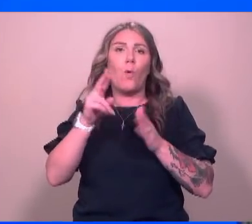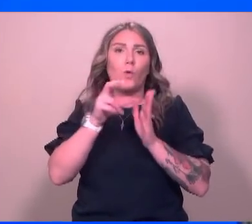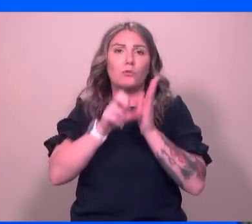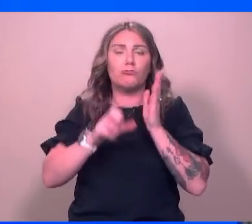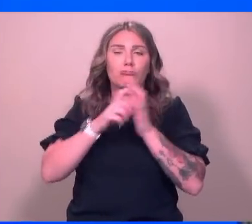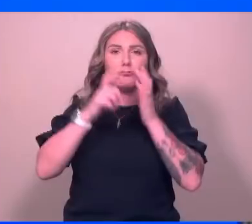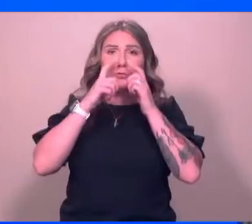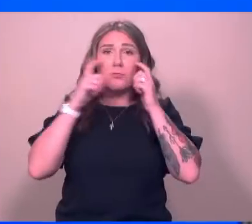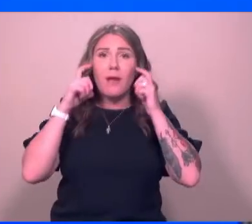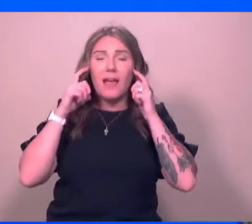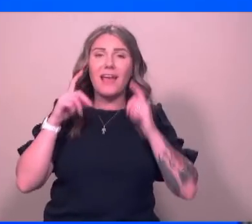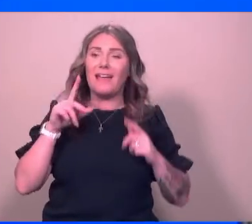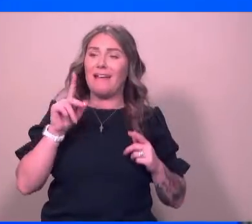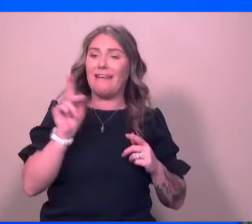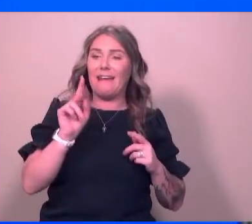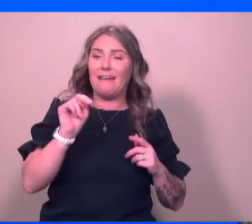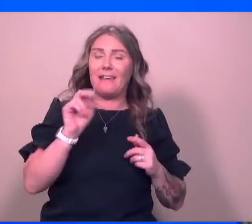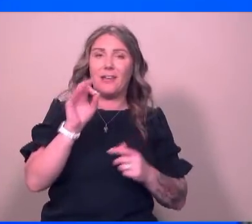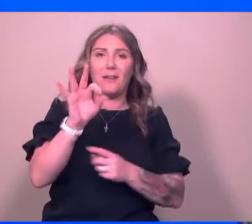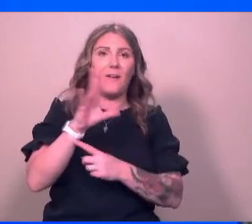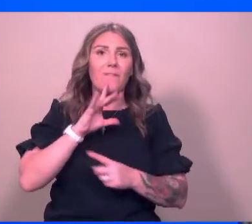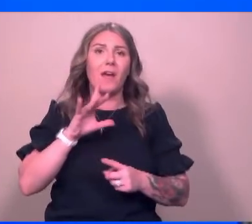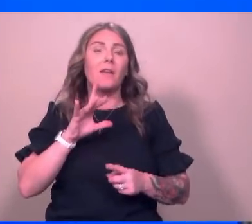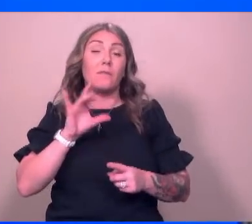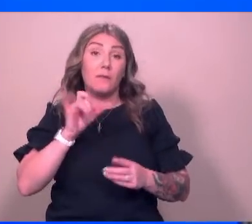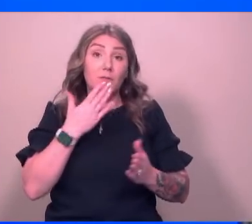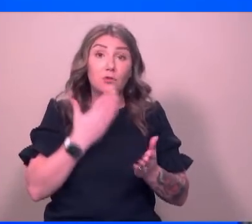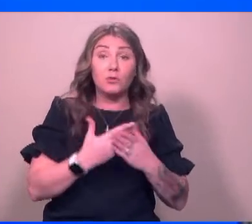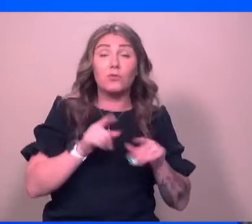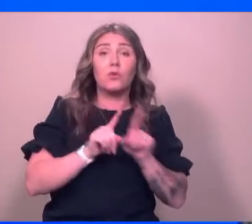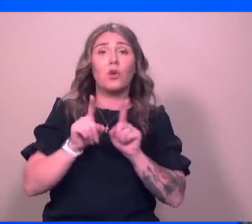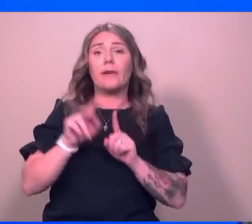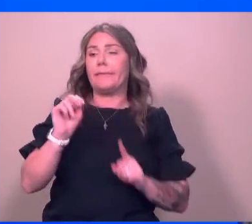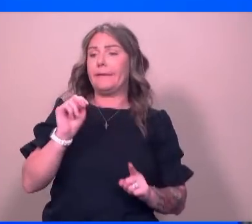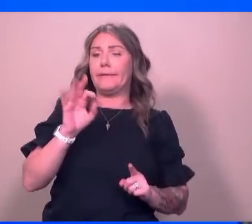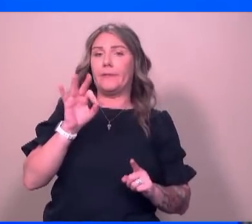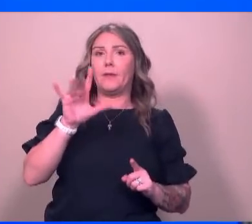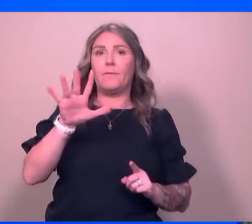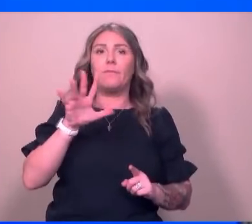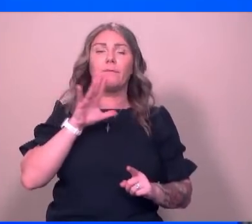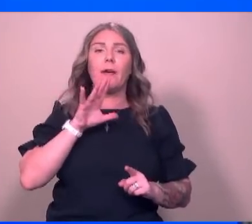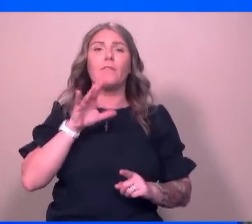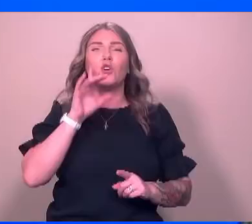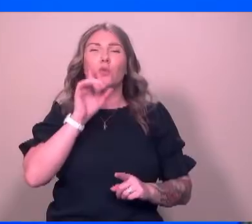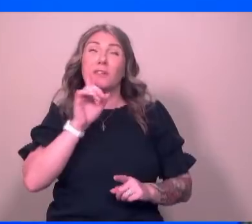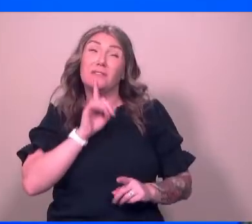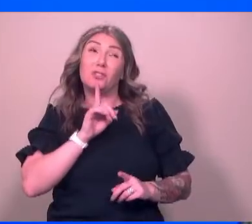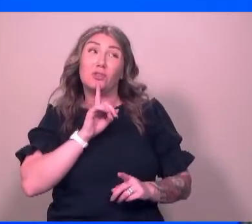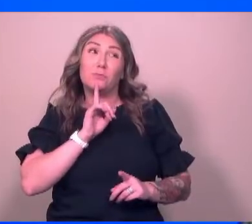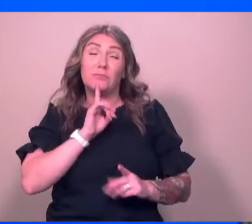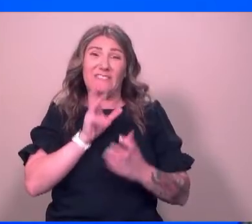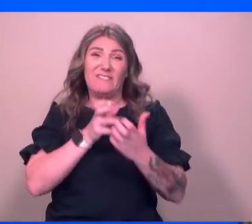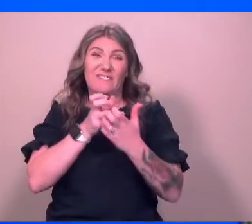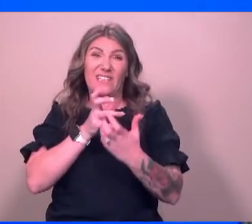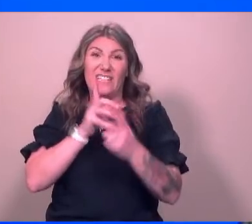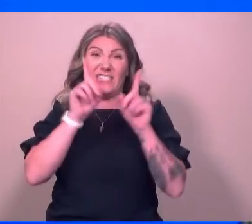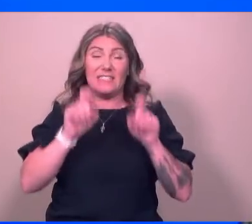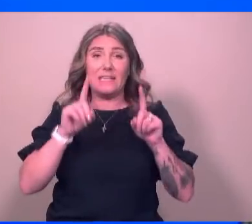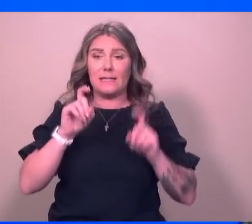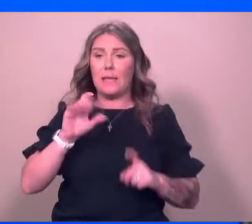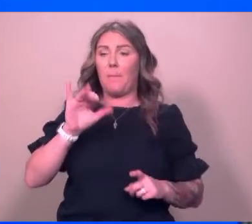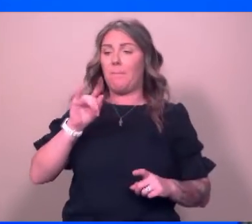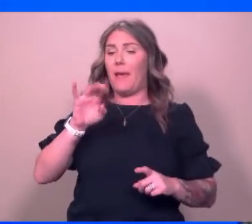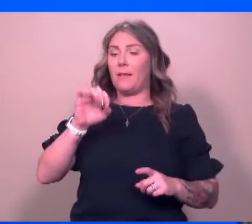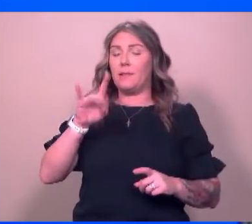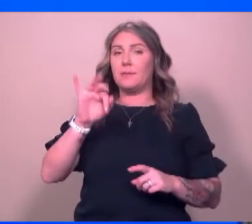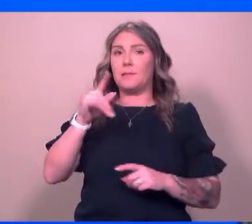find it. A KN95 or an N95 is good too. An N95 really should be fit tested though. We know that the Bangladesh study, the large